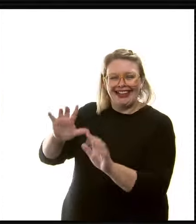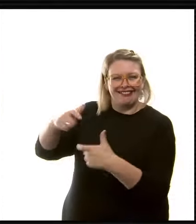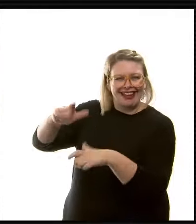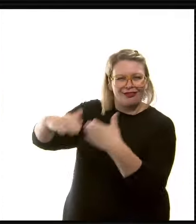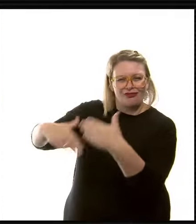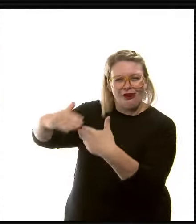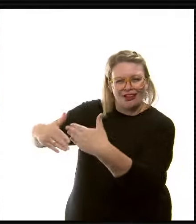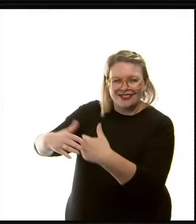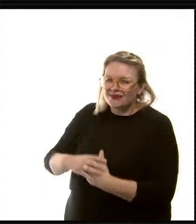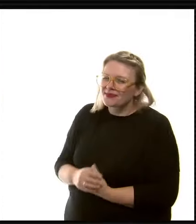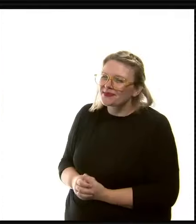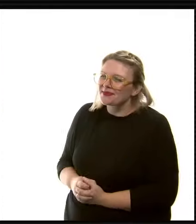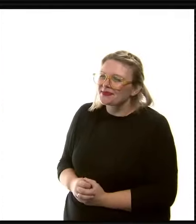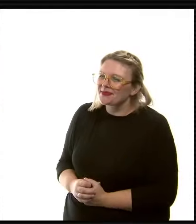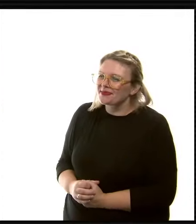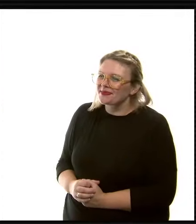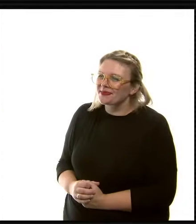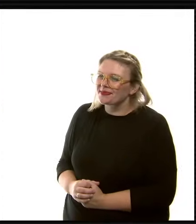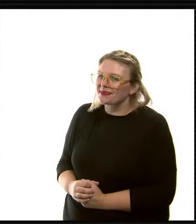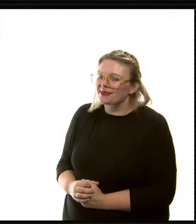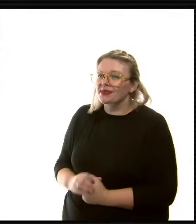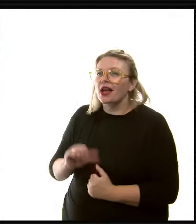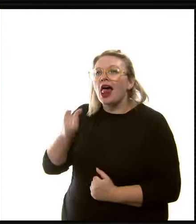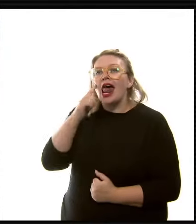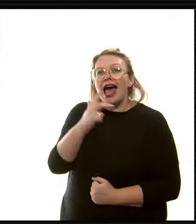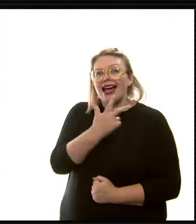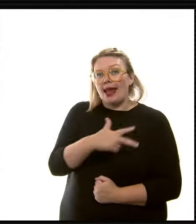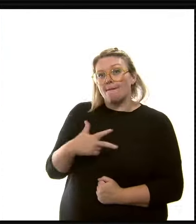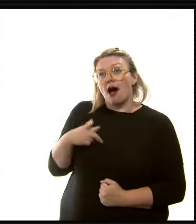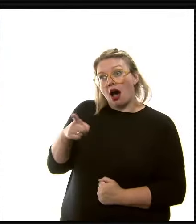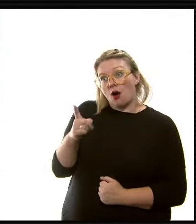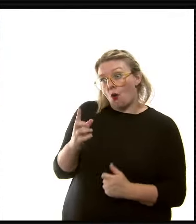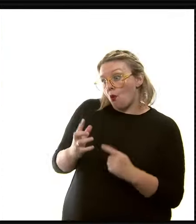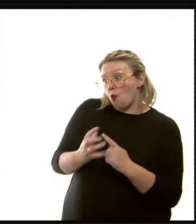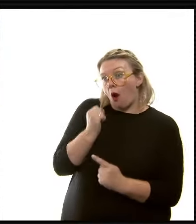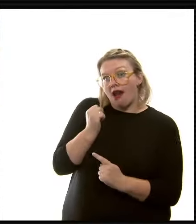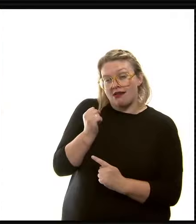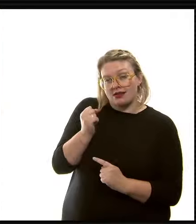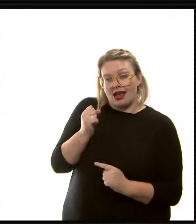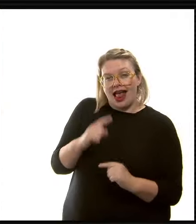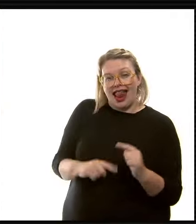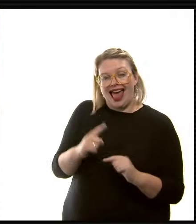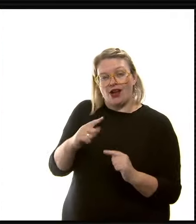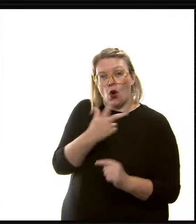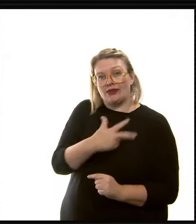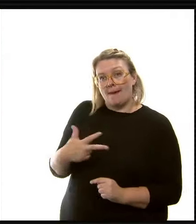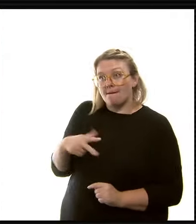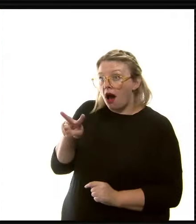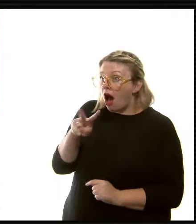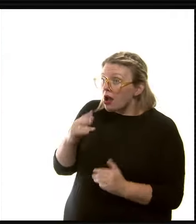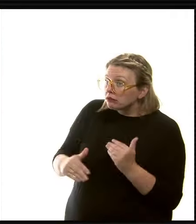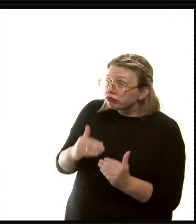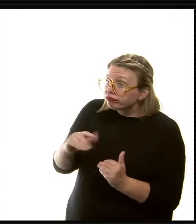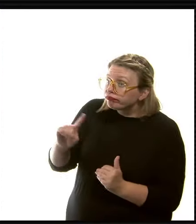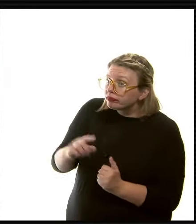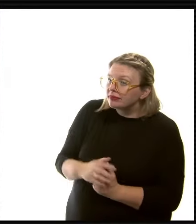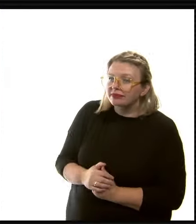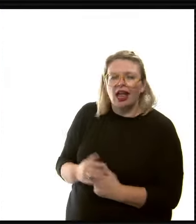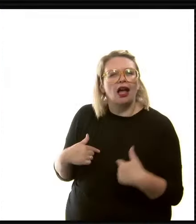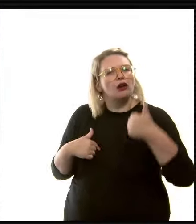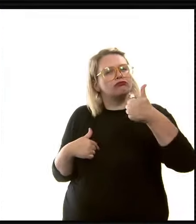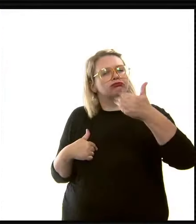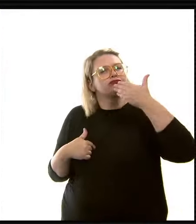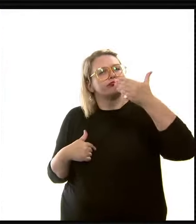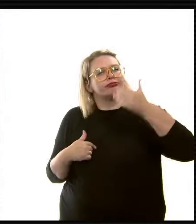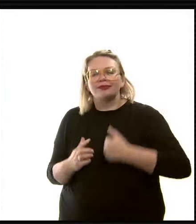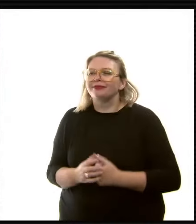Keep it going, keep it going. Let's go over to Denmark, the winners of Lego Masters Denmark. How you doing, Magnus, Frederick? We're doing excellent. Thank you. So for